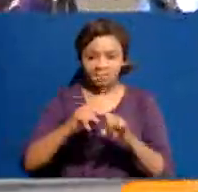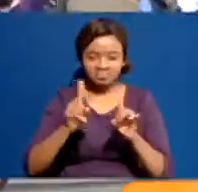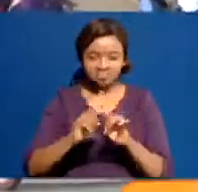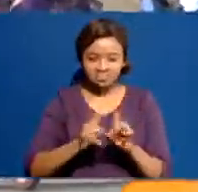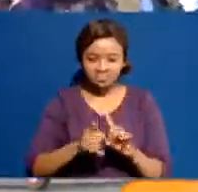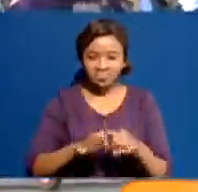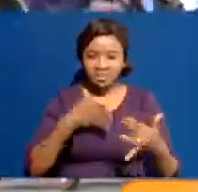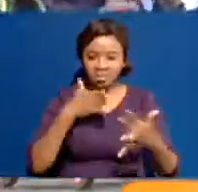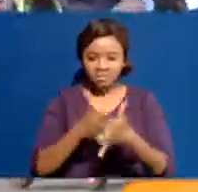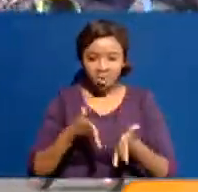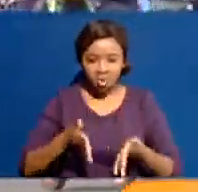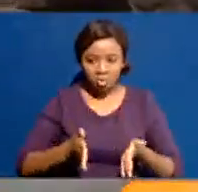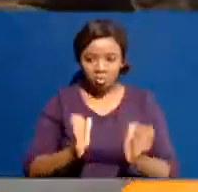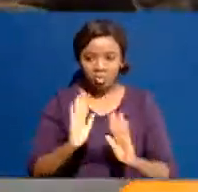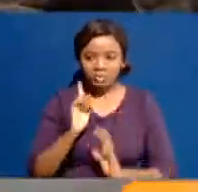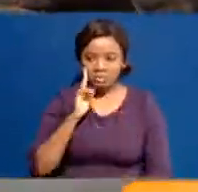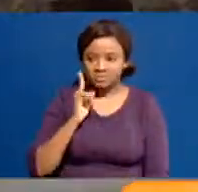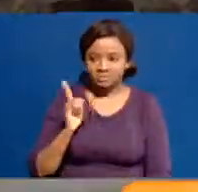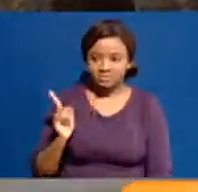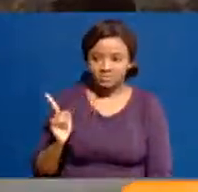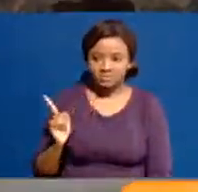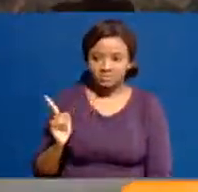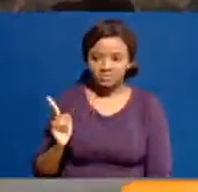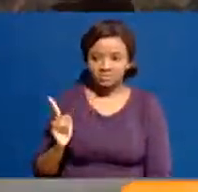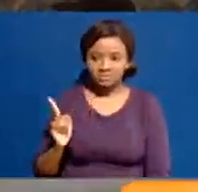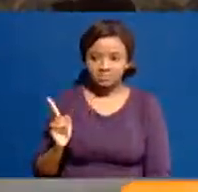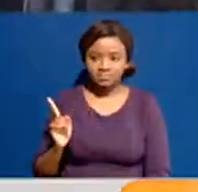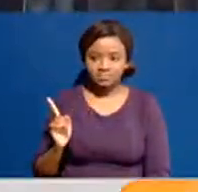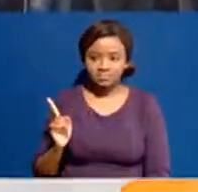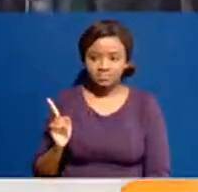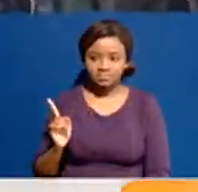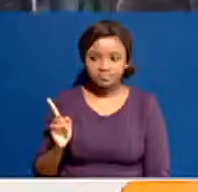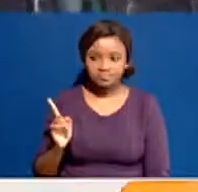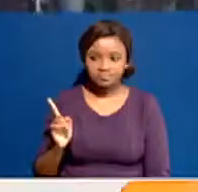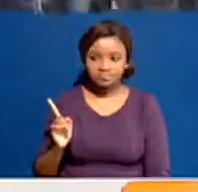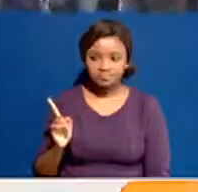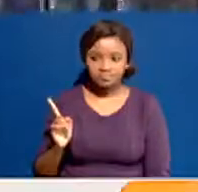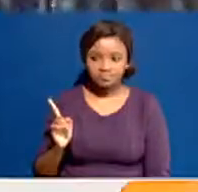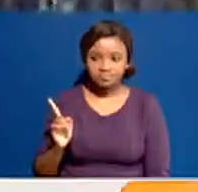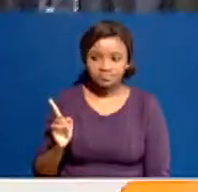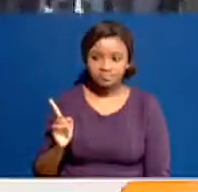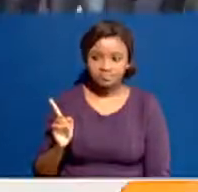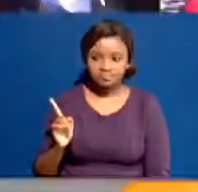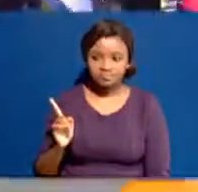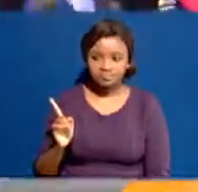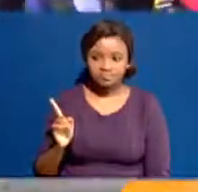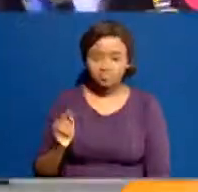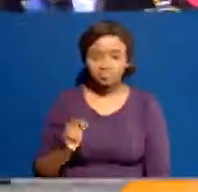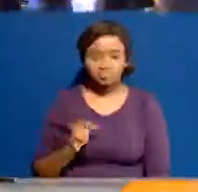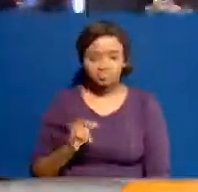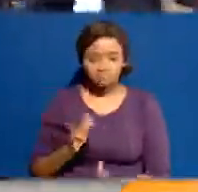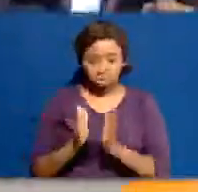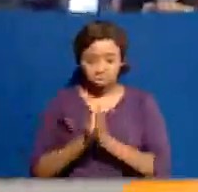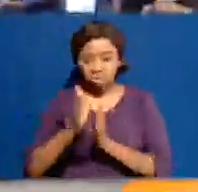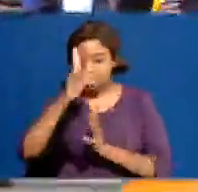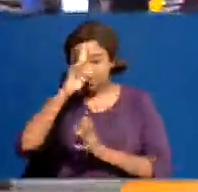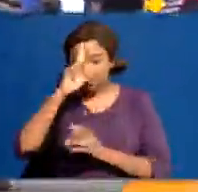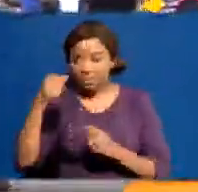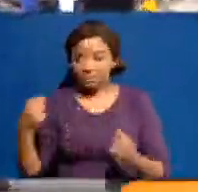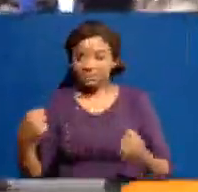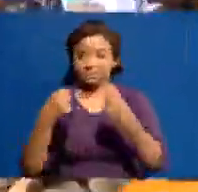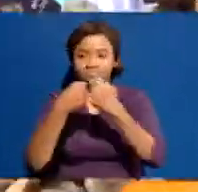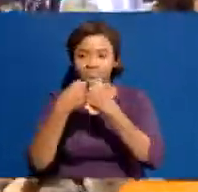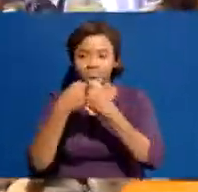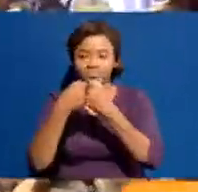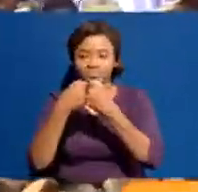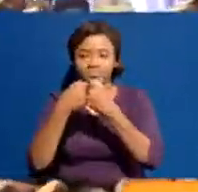roads, paralyzing transport along all major roads within the county. The demonstrators engaged police in a clash for hours, pelting